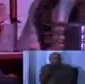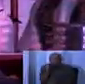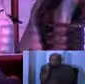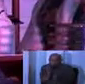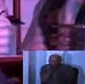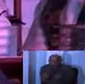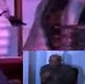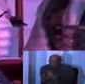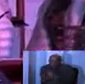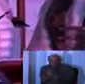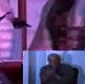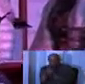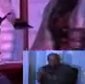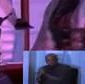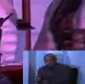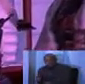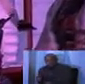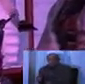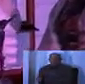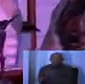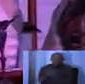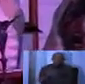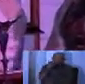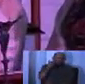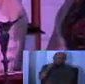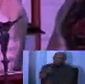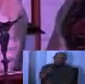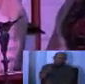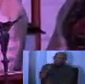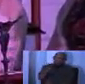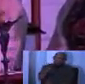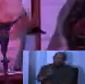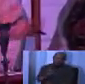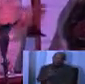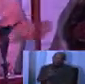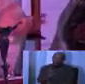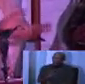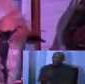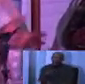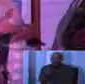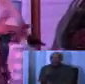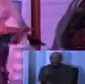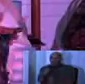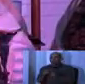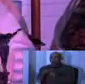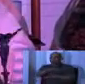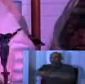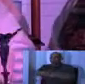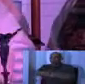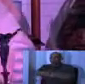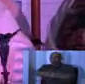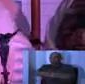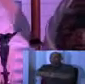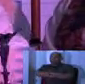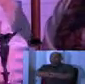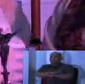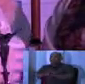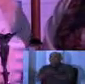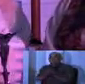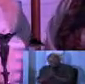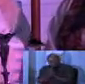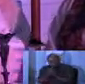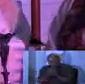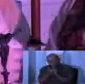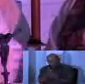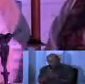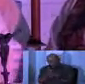come. However you feel blessed this evening, come to this table. We ask that you follow